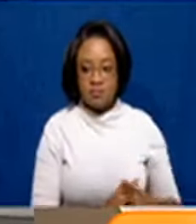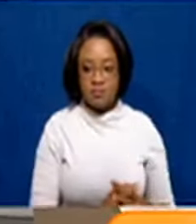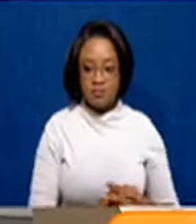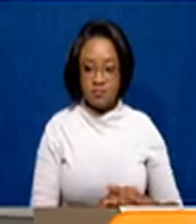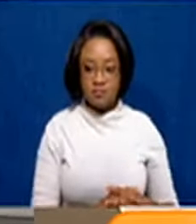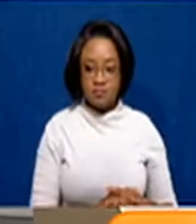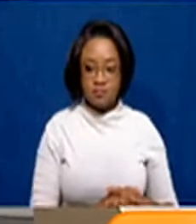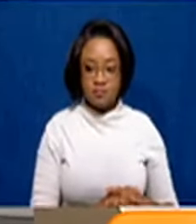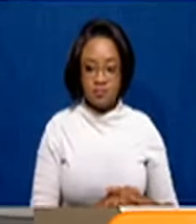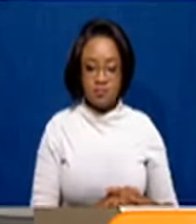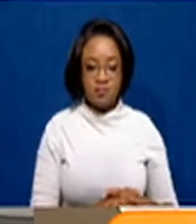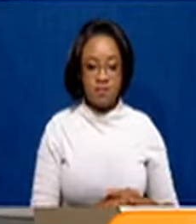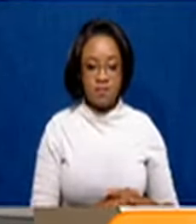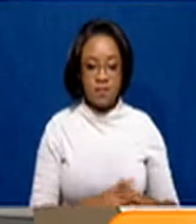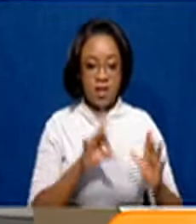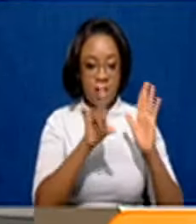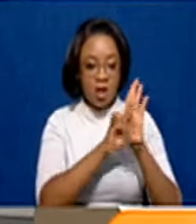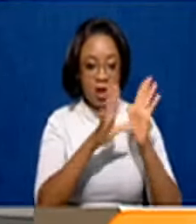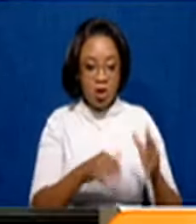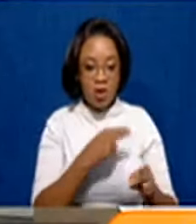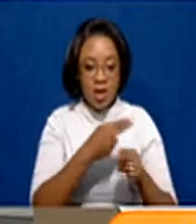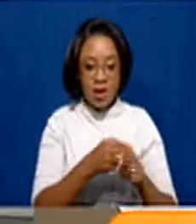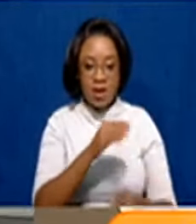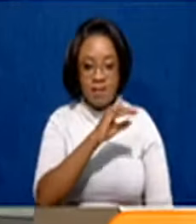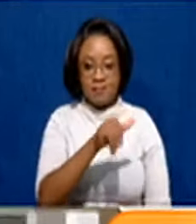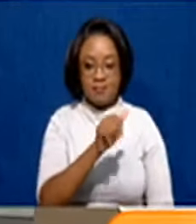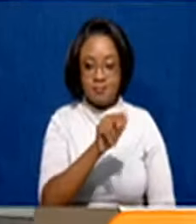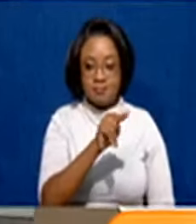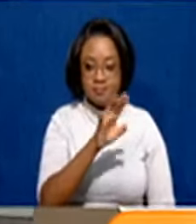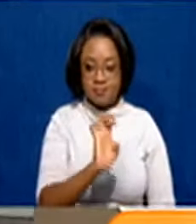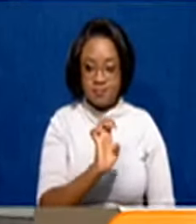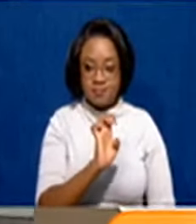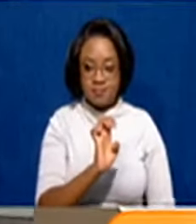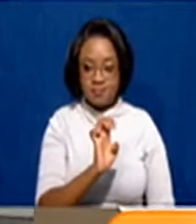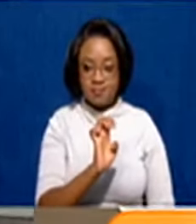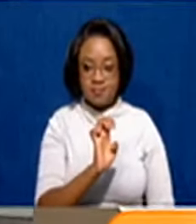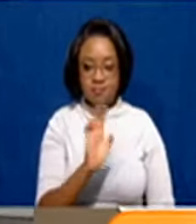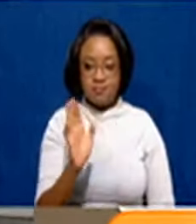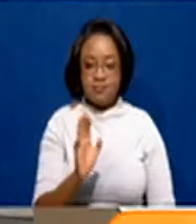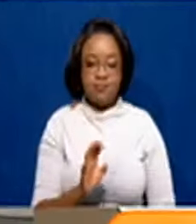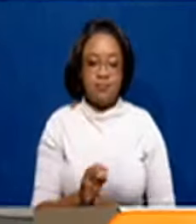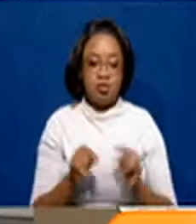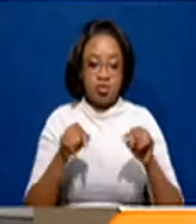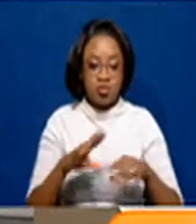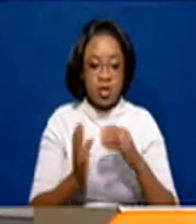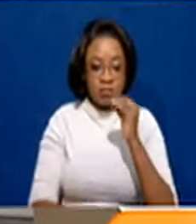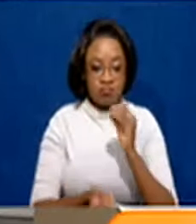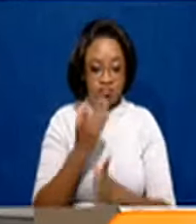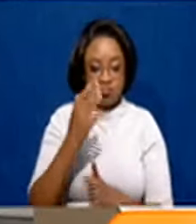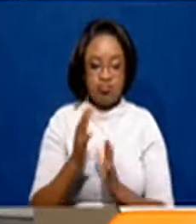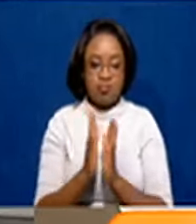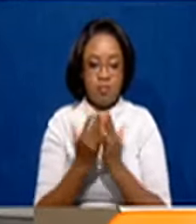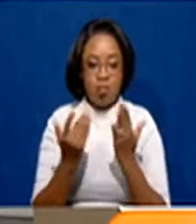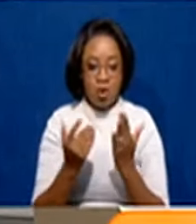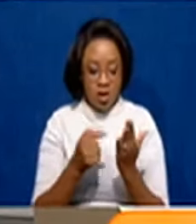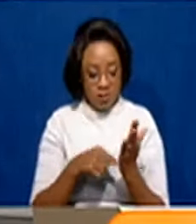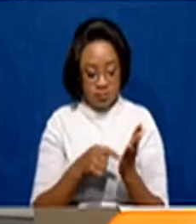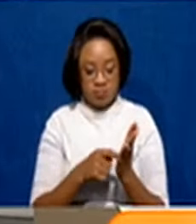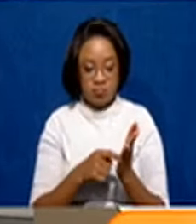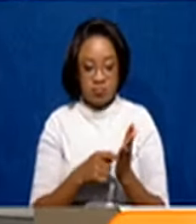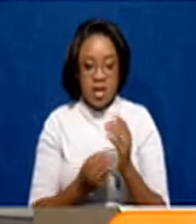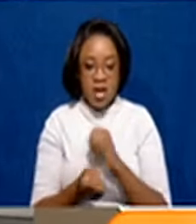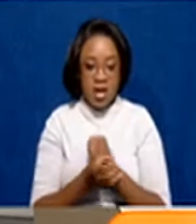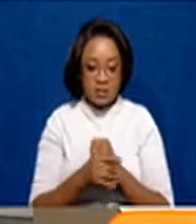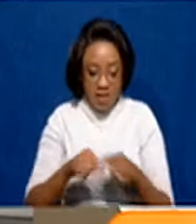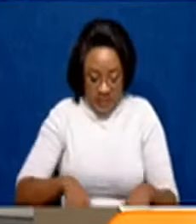Now, seasoned city lawyer Jane Nyamuringa Ruego Njuguna today launched a tell-all memoir